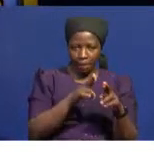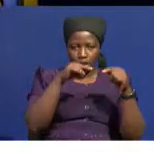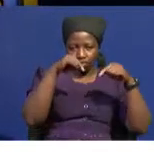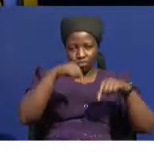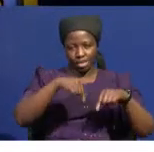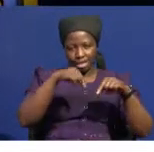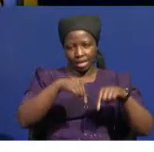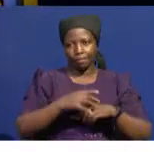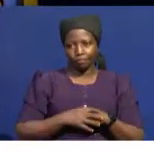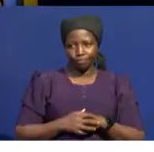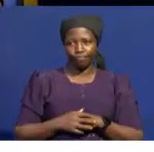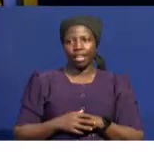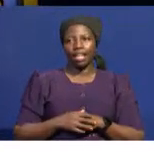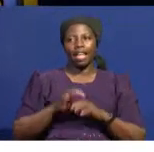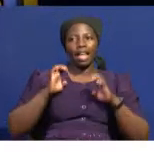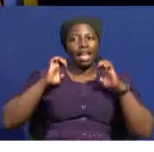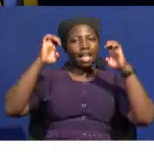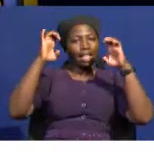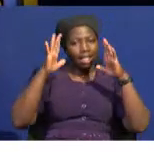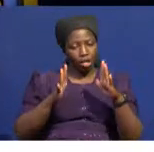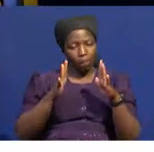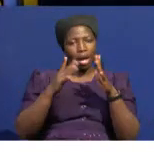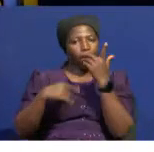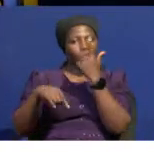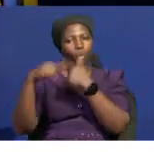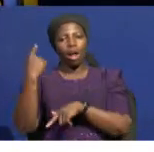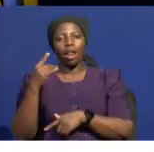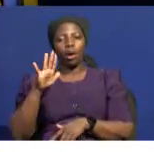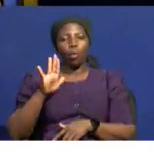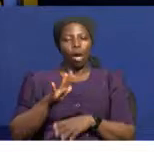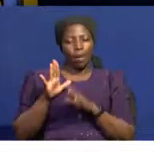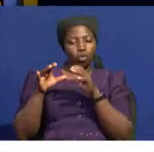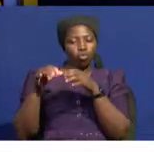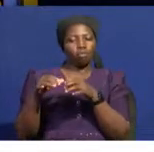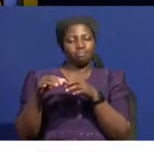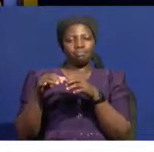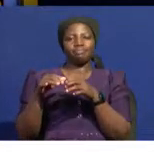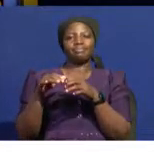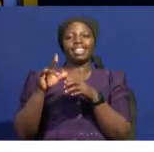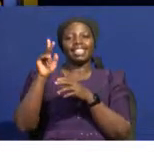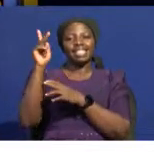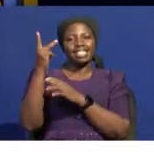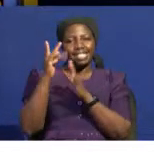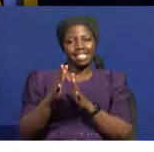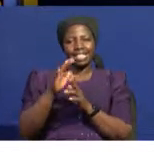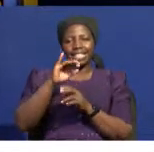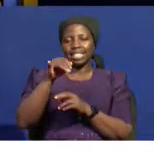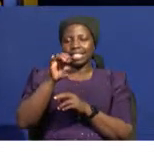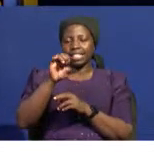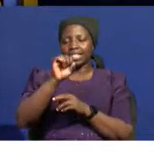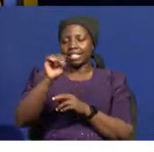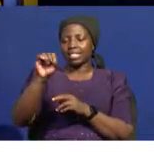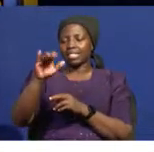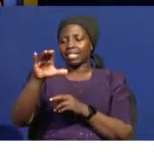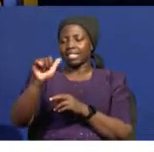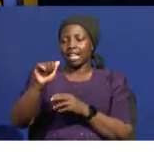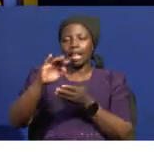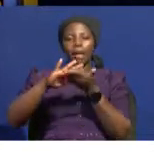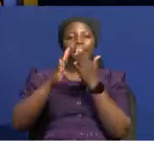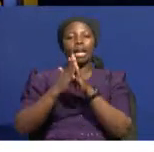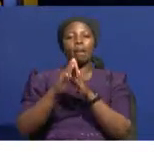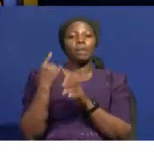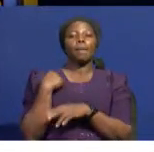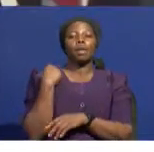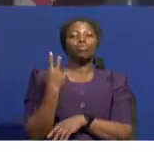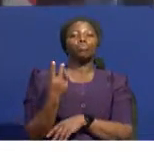Republic. Ethiopia's Gete Alemayehu won the women's race, relegating Kenya's Jessica Chelangat to second position. Let's take